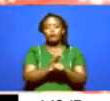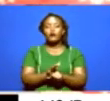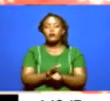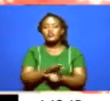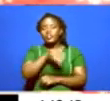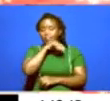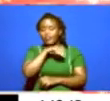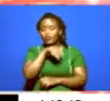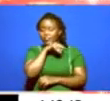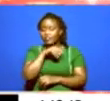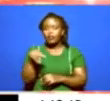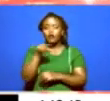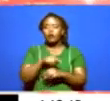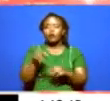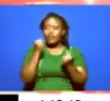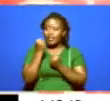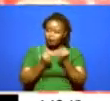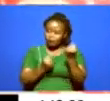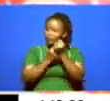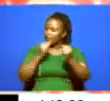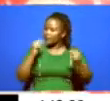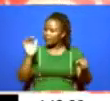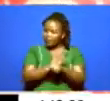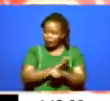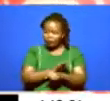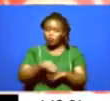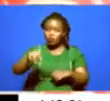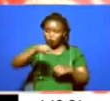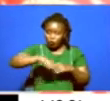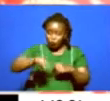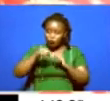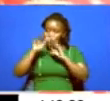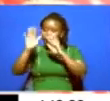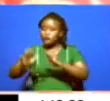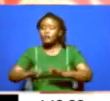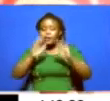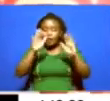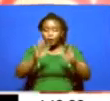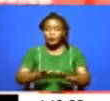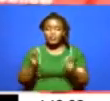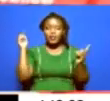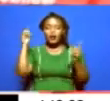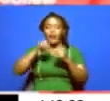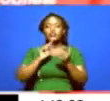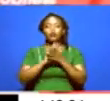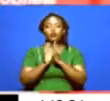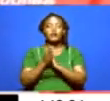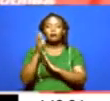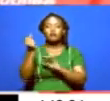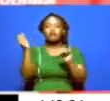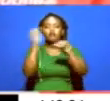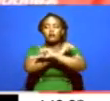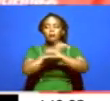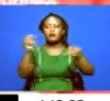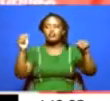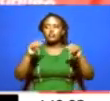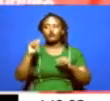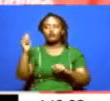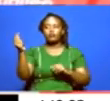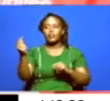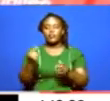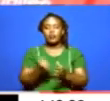yake, sisi tutamchapia campaign mpaka akuwe rais wa tano wa Jamhuri ya Kenya. Hapo ndio hii